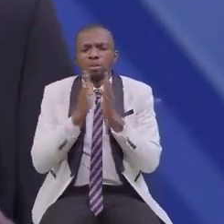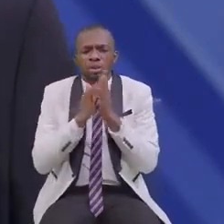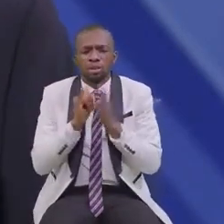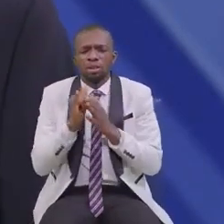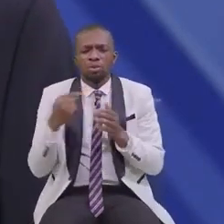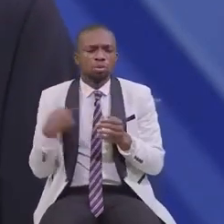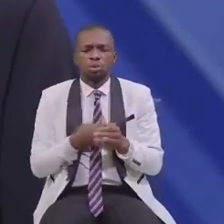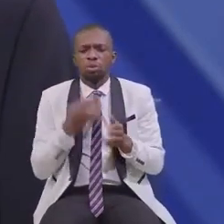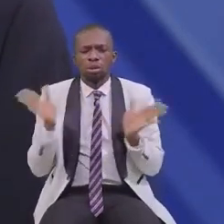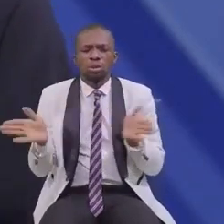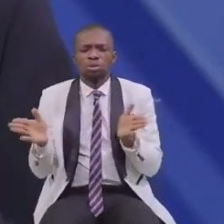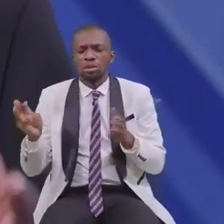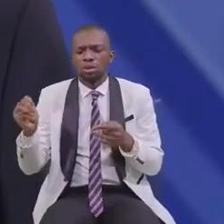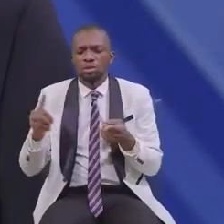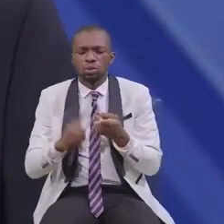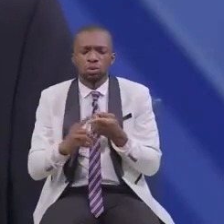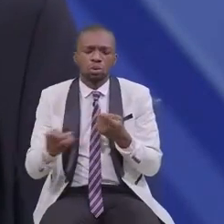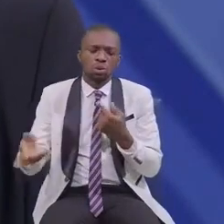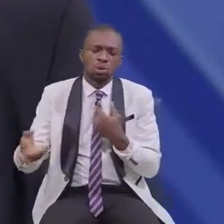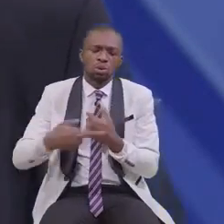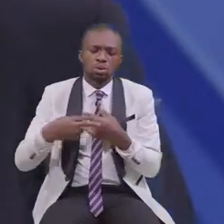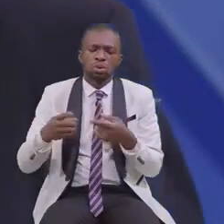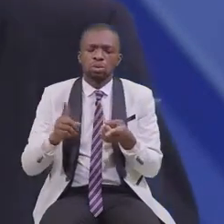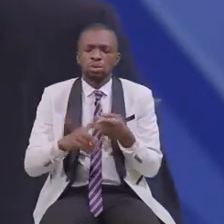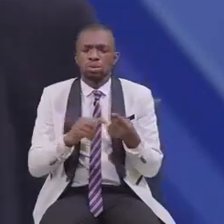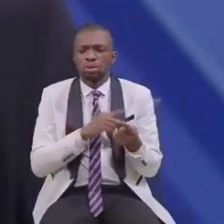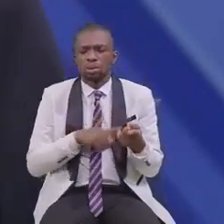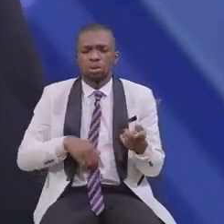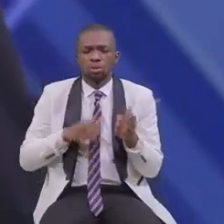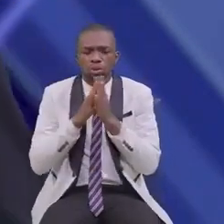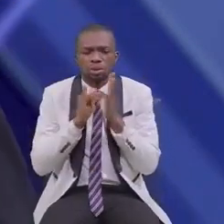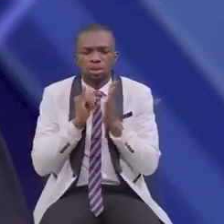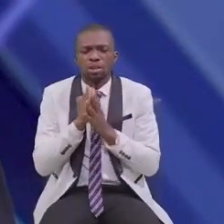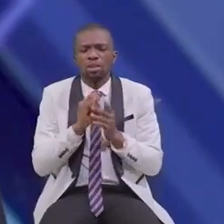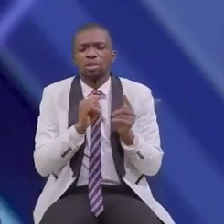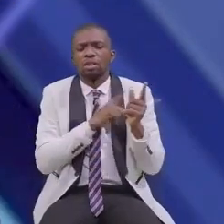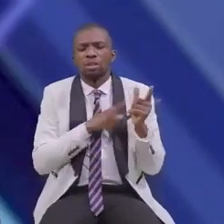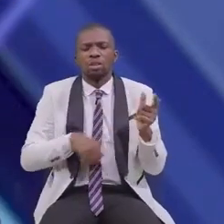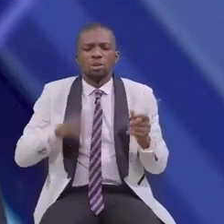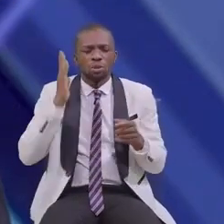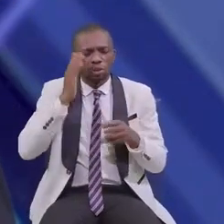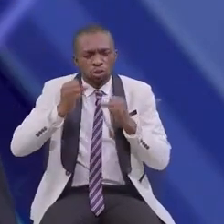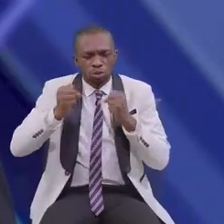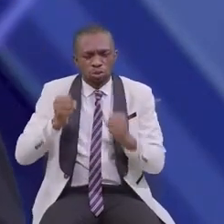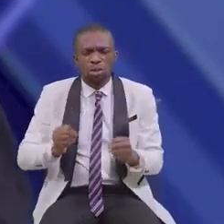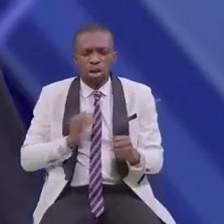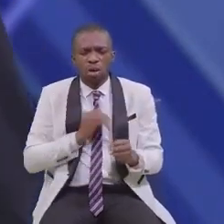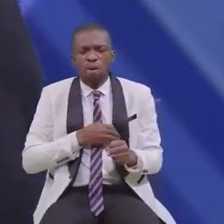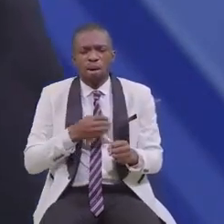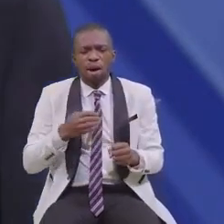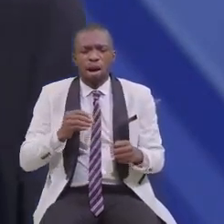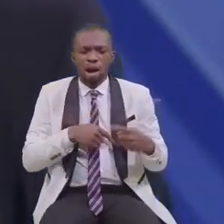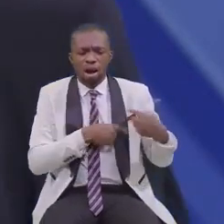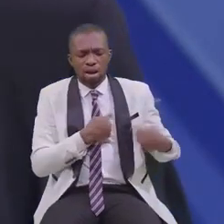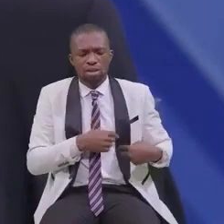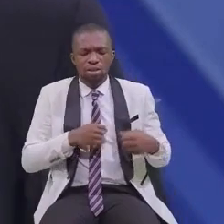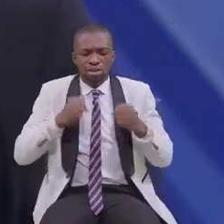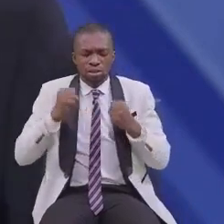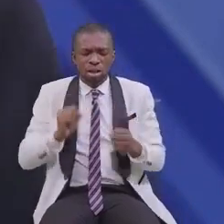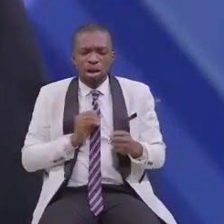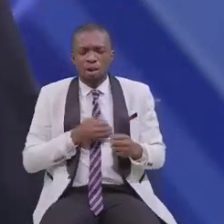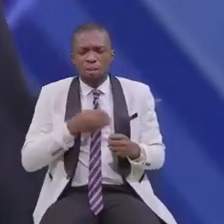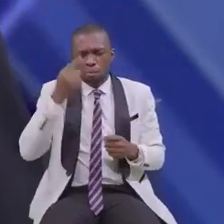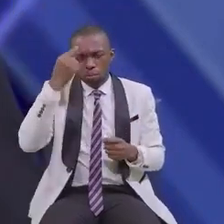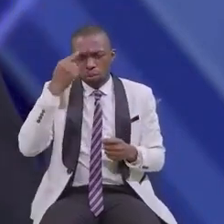need encouragement. Let's pray that the Lord will strengthen our hands and strengthen our mind in order to be able to give